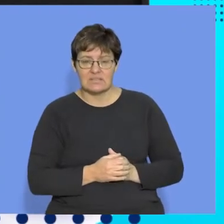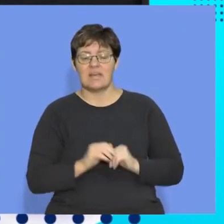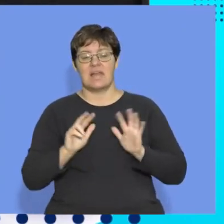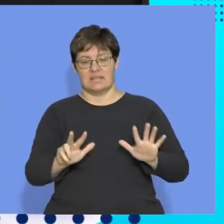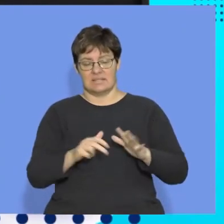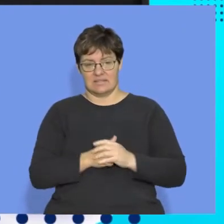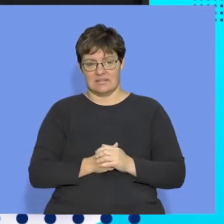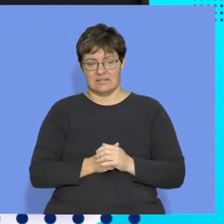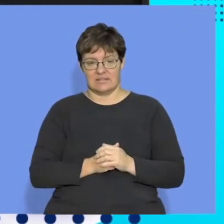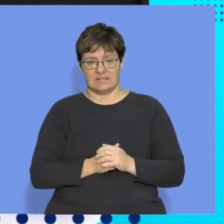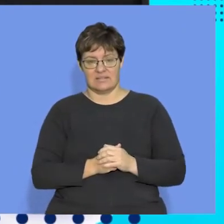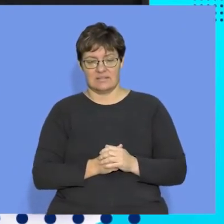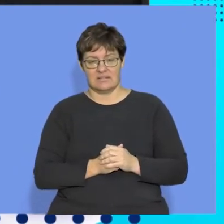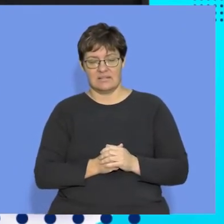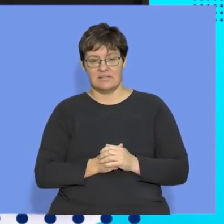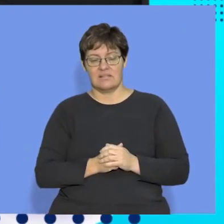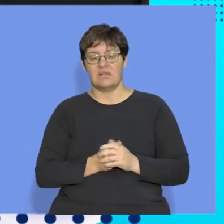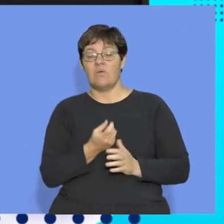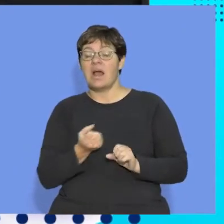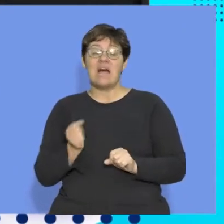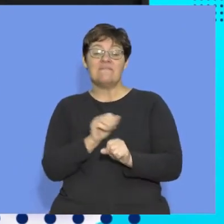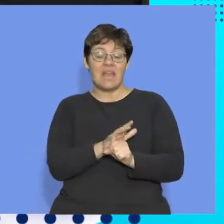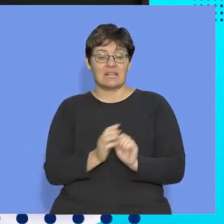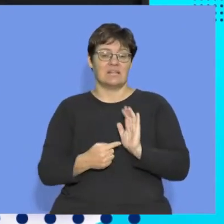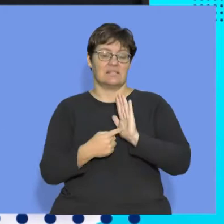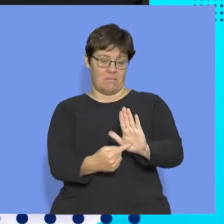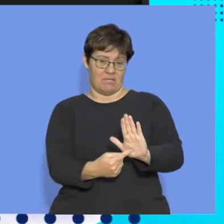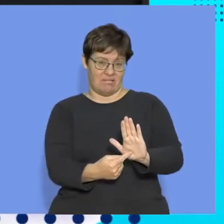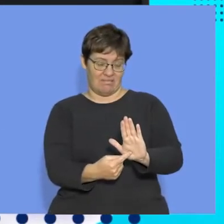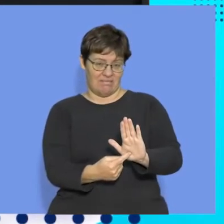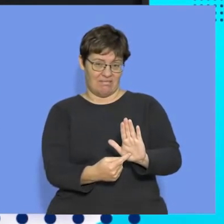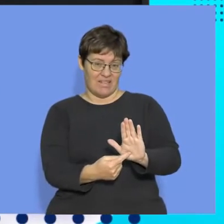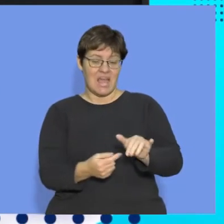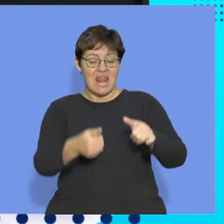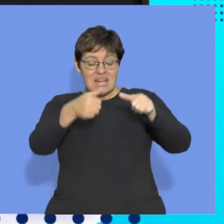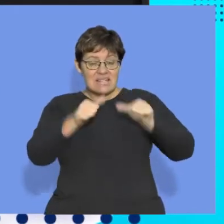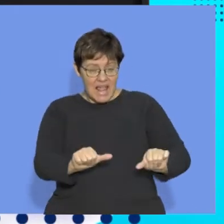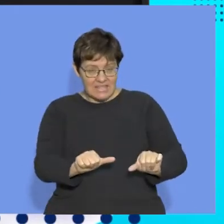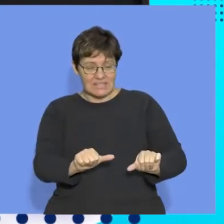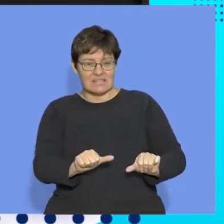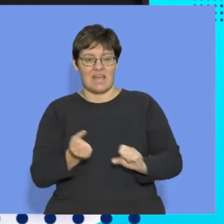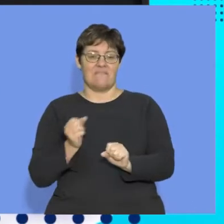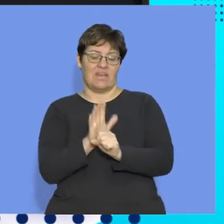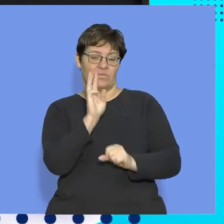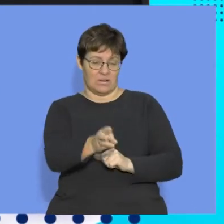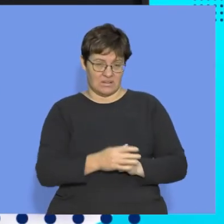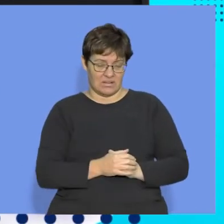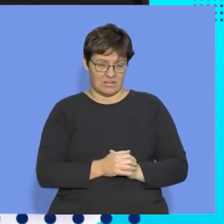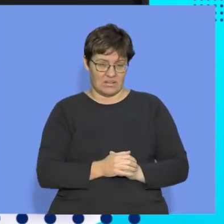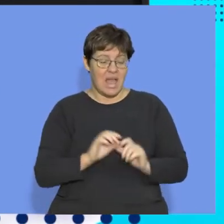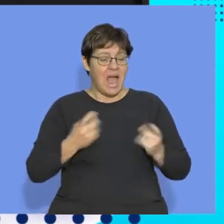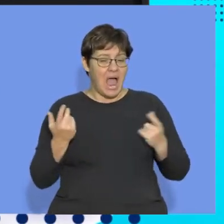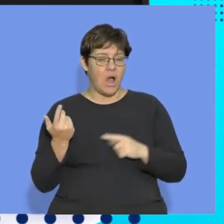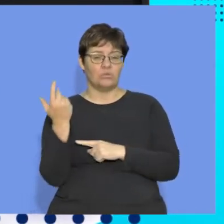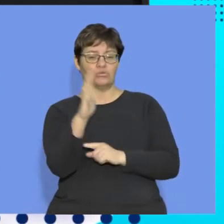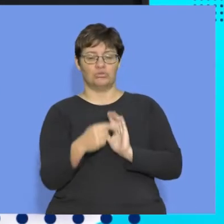bag? 8. So it affects the sample space. It will affect the probability of the next event occurring. How